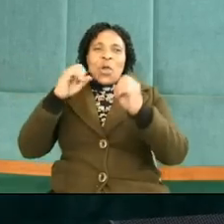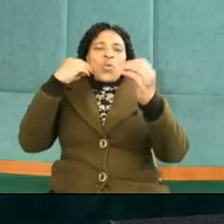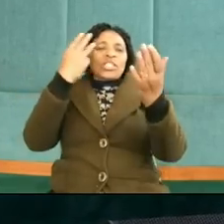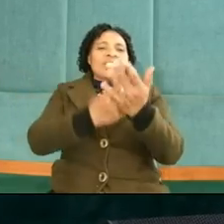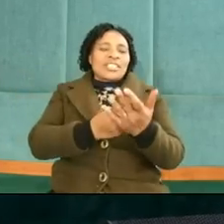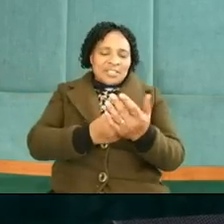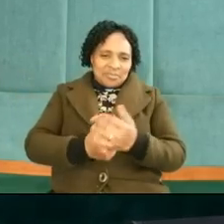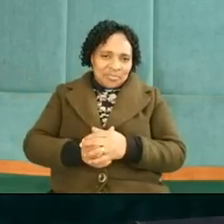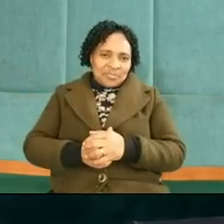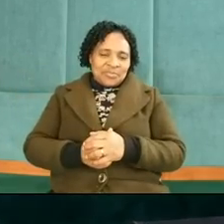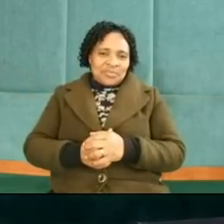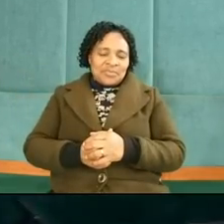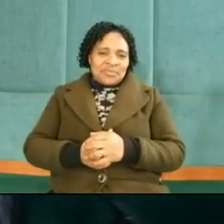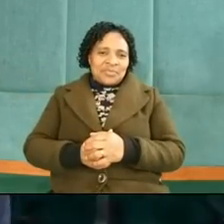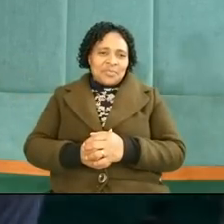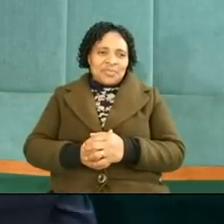witness.